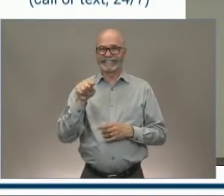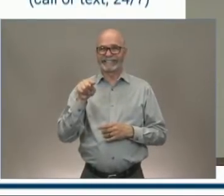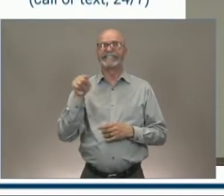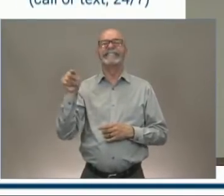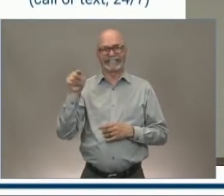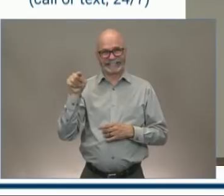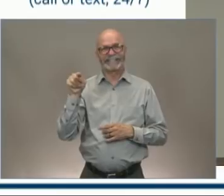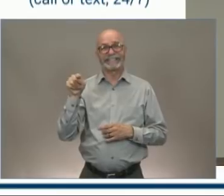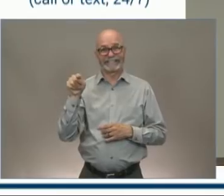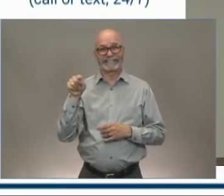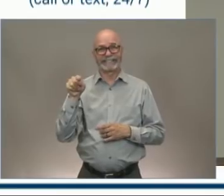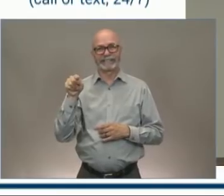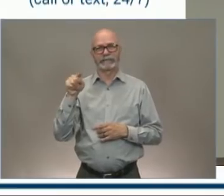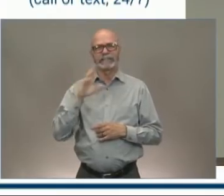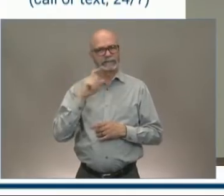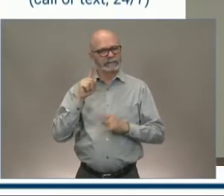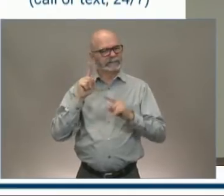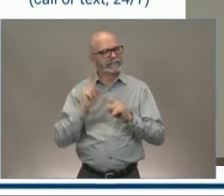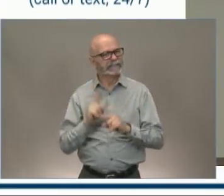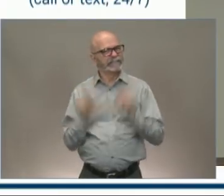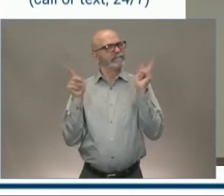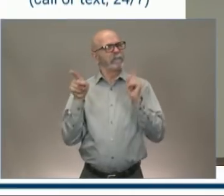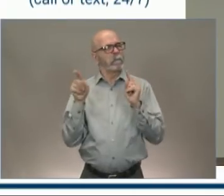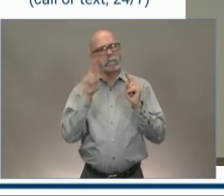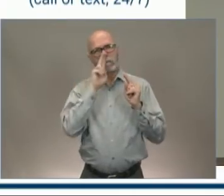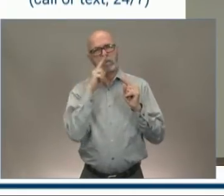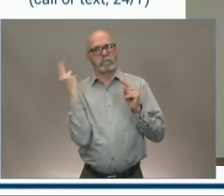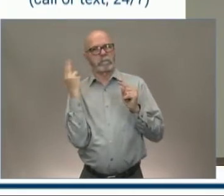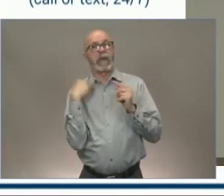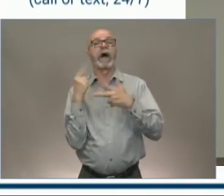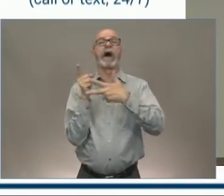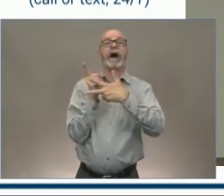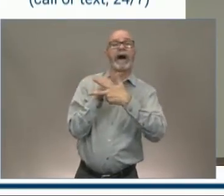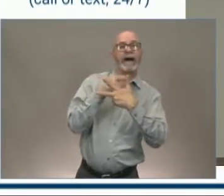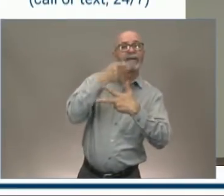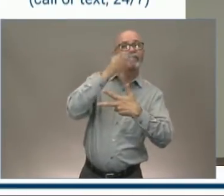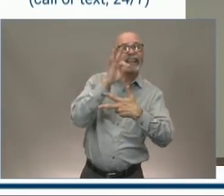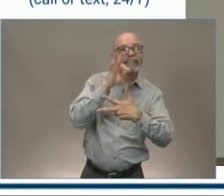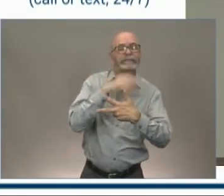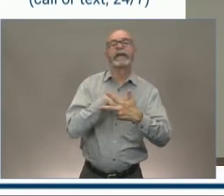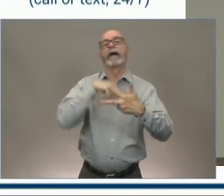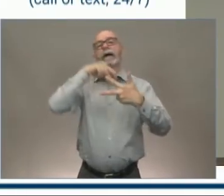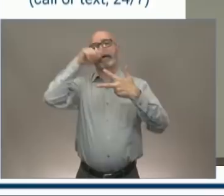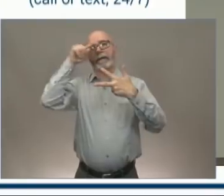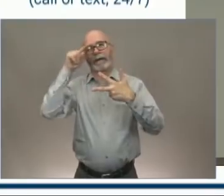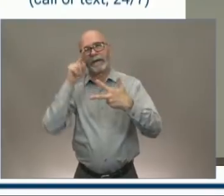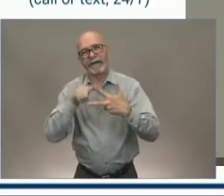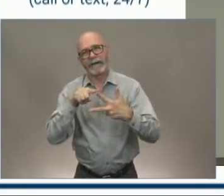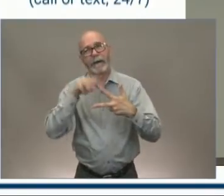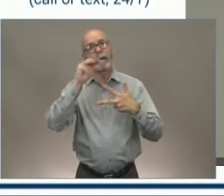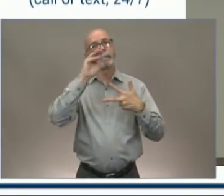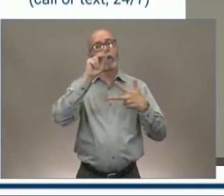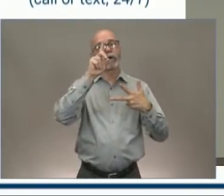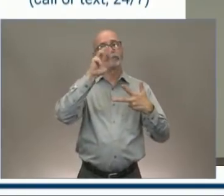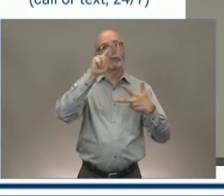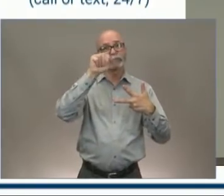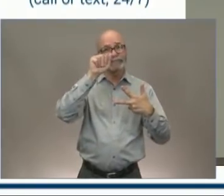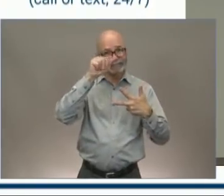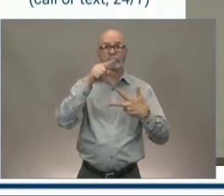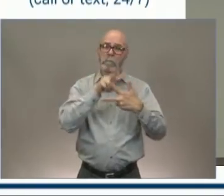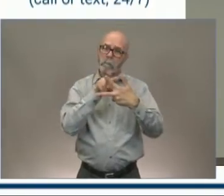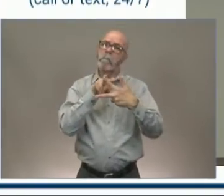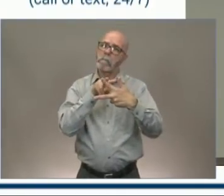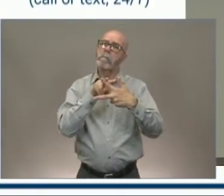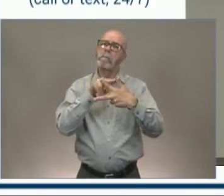is different than the two vaccines we're using now. The Pfizer, BioNTech, and the Moderna are mRNA vaccines, which